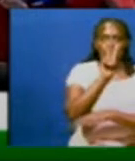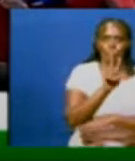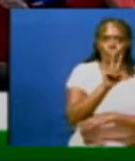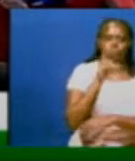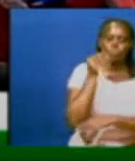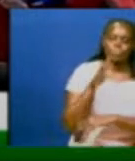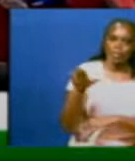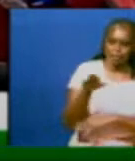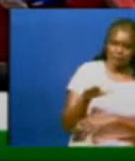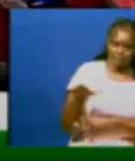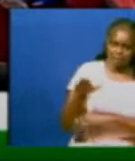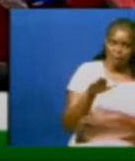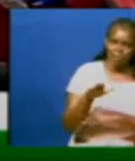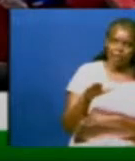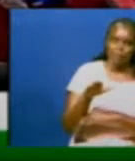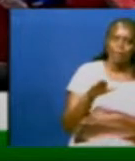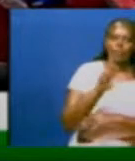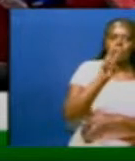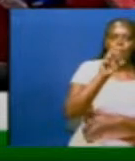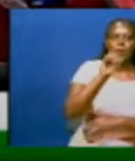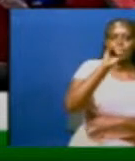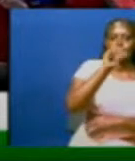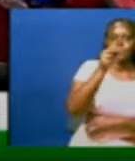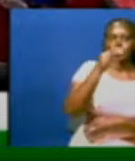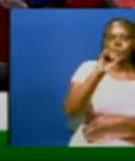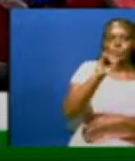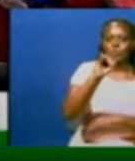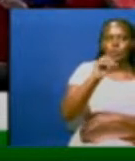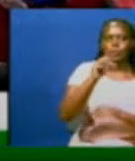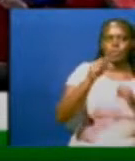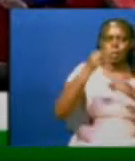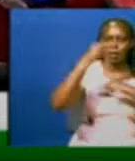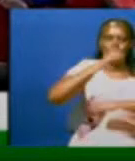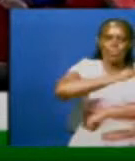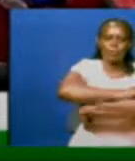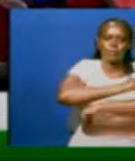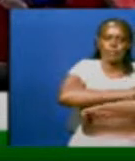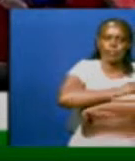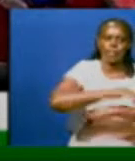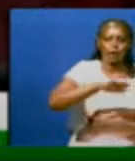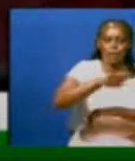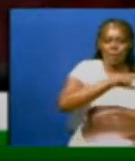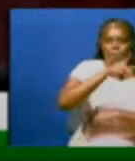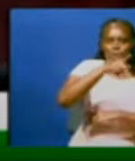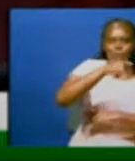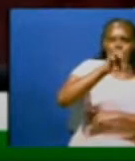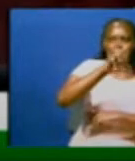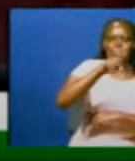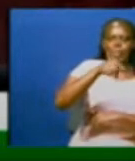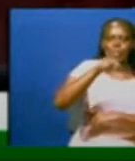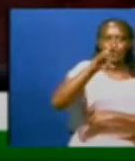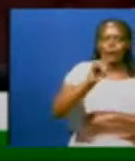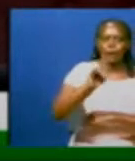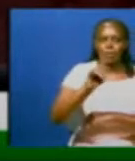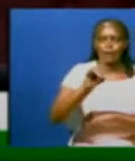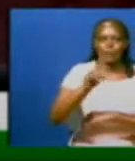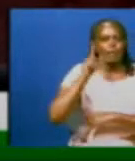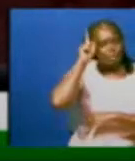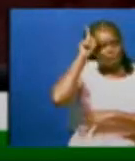gallery. That is Wanjohi Mixed Secondary School from Kipipiri constituency, Nyandarua